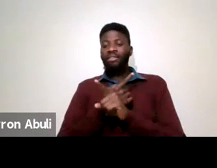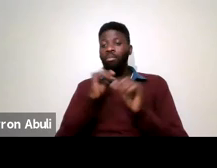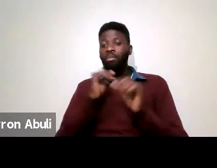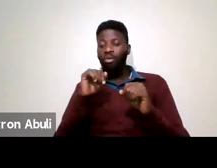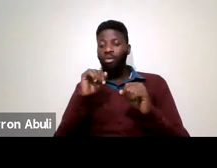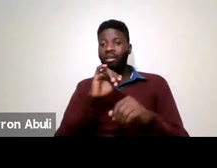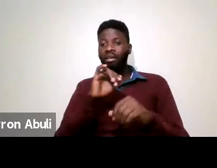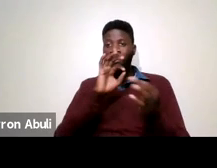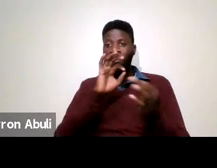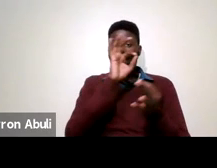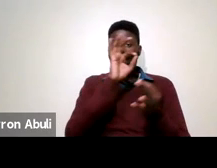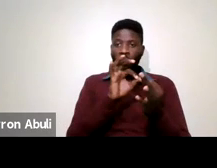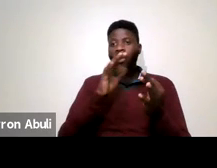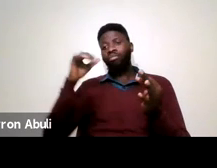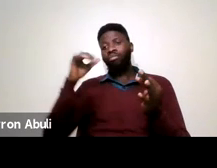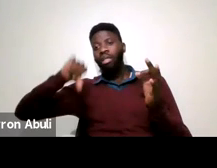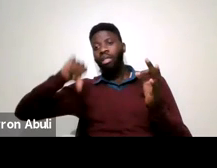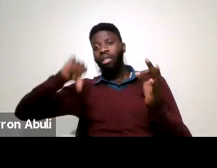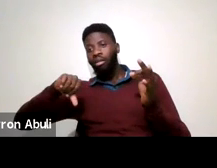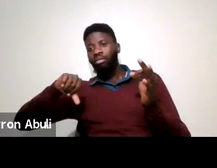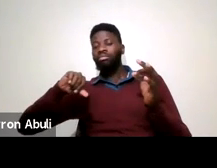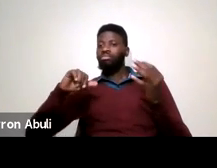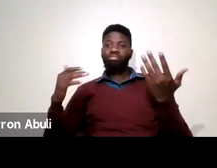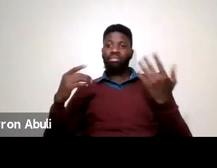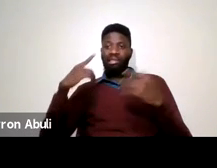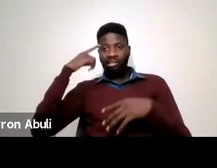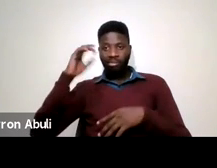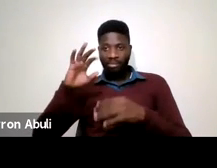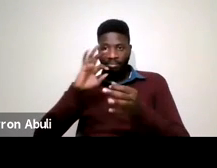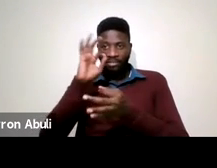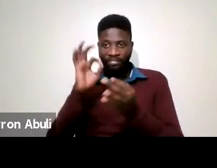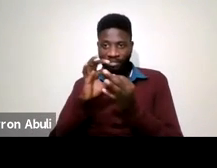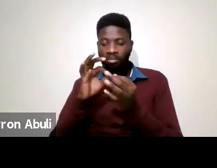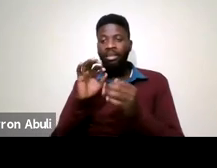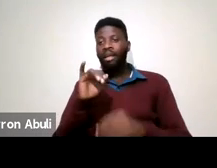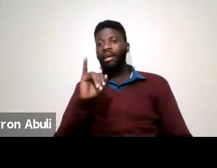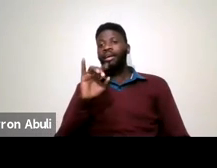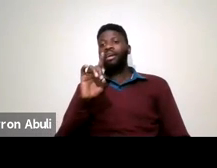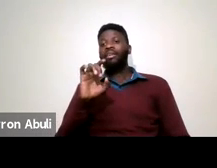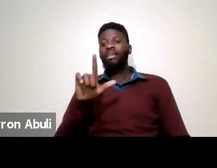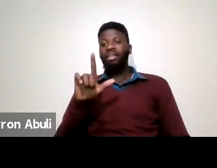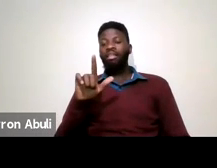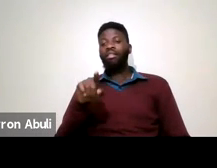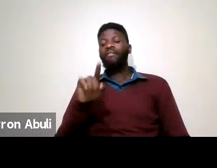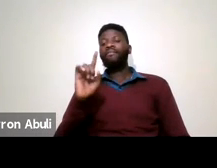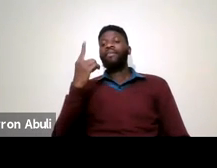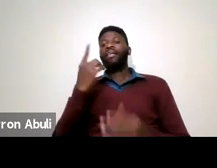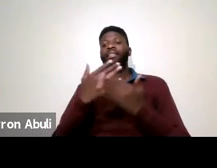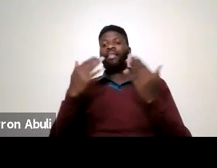it, it can be the dream, it can be anything. But so the ideal future is the first key thing to look at, and the